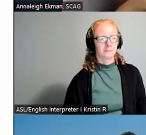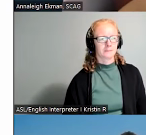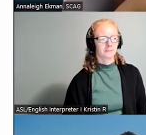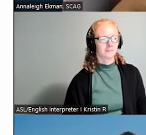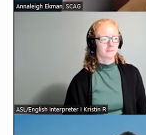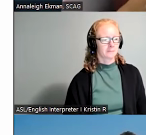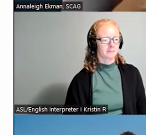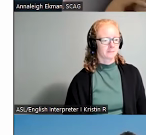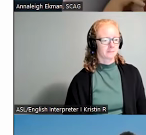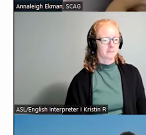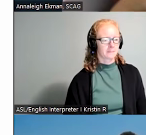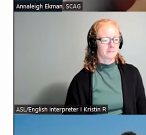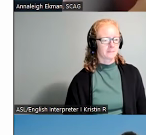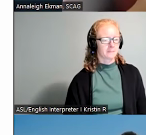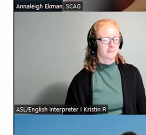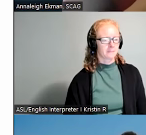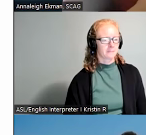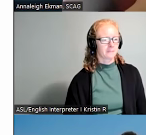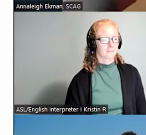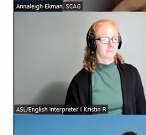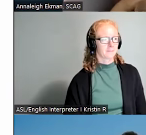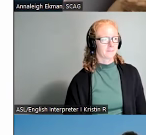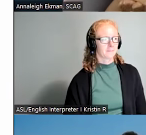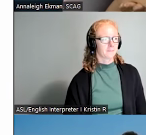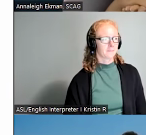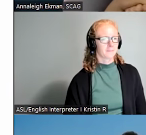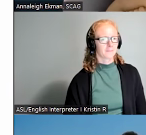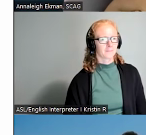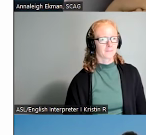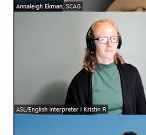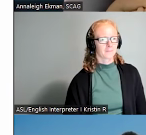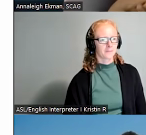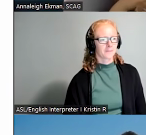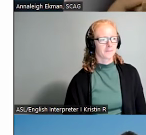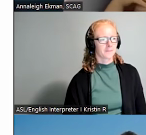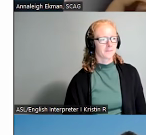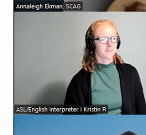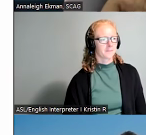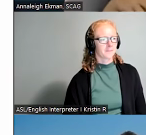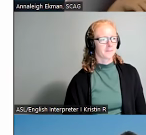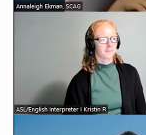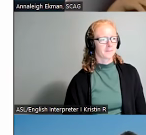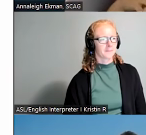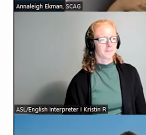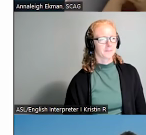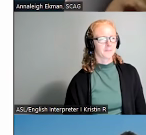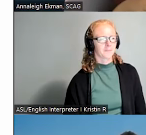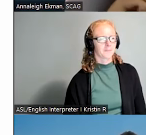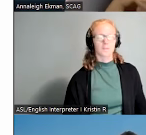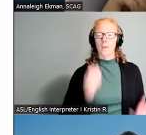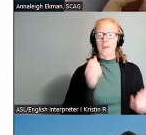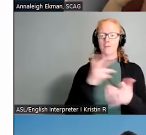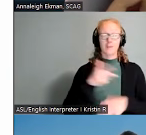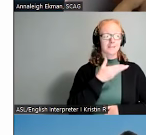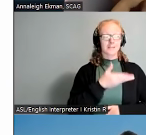And the information saved in the IGR database is then shared publicly via the mapping tool. So the mapping tool is